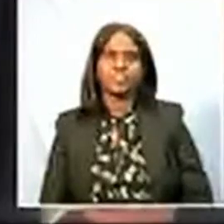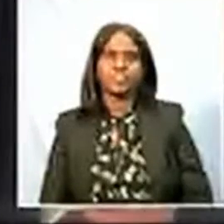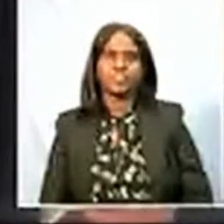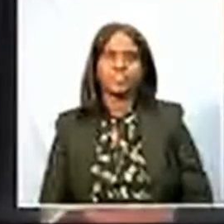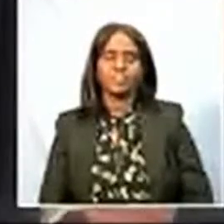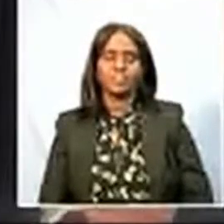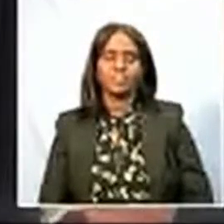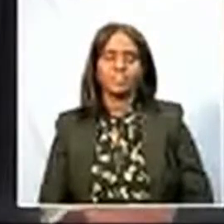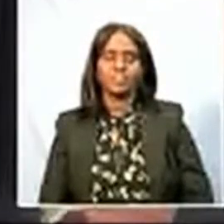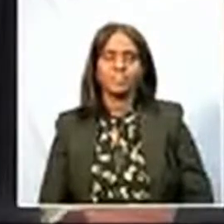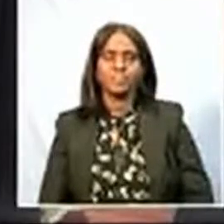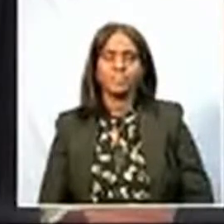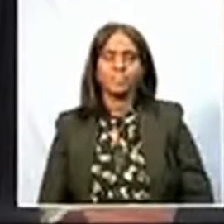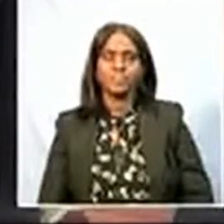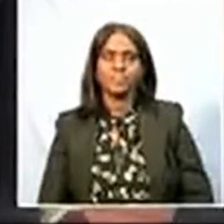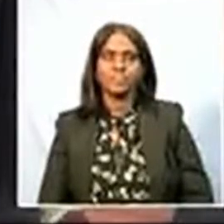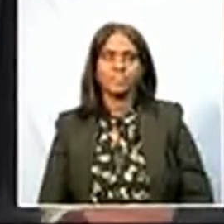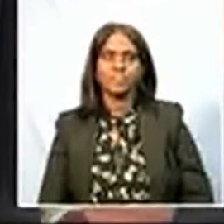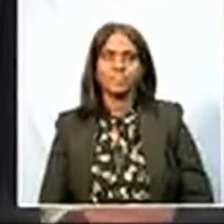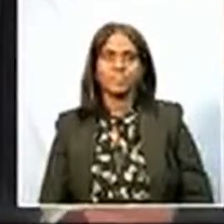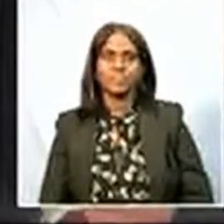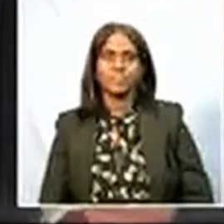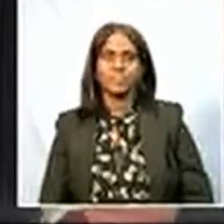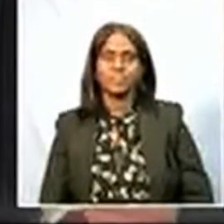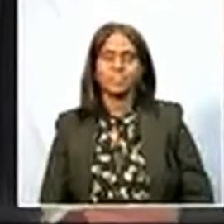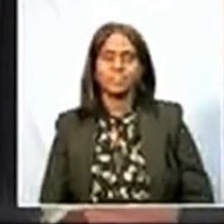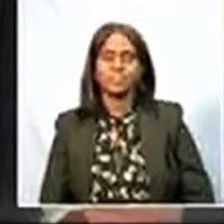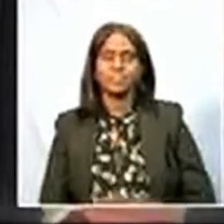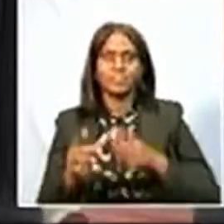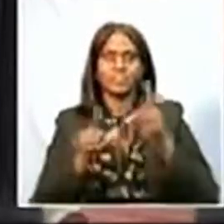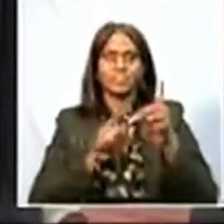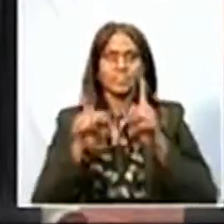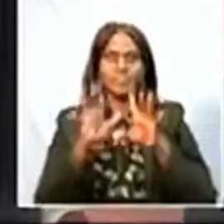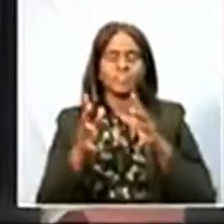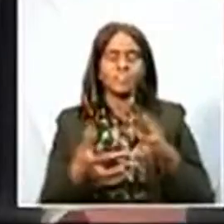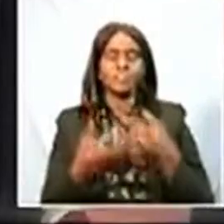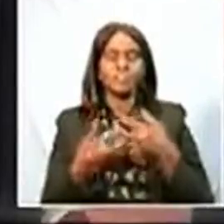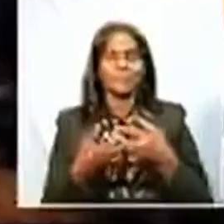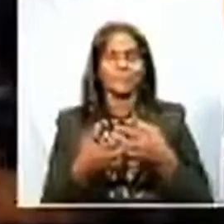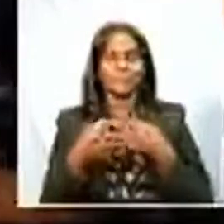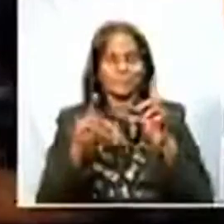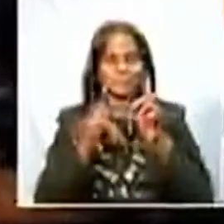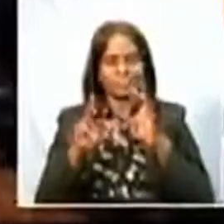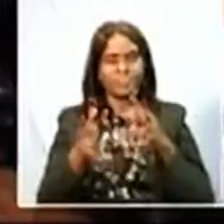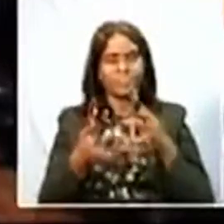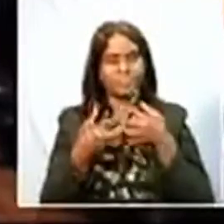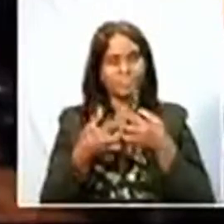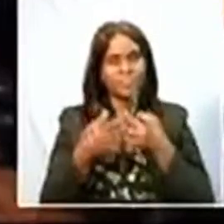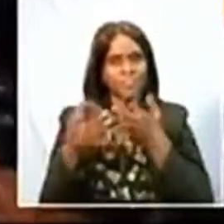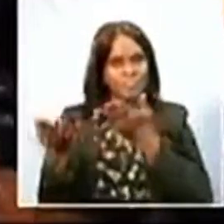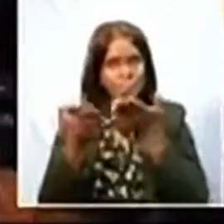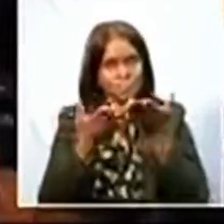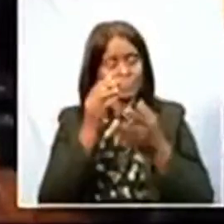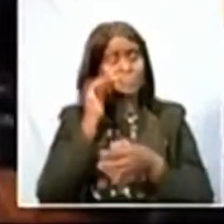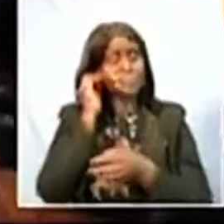Sure, maybe I'll refer it to engineering, Director Engineering. Director Engineering.